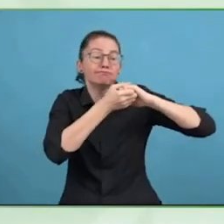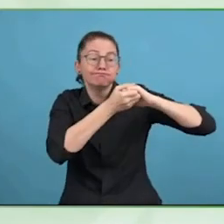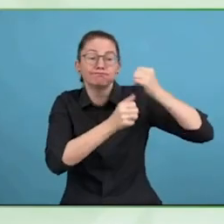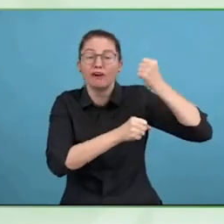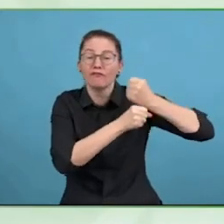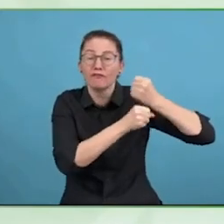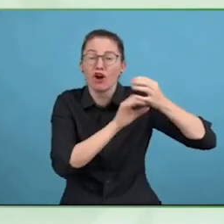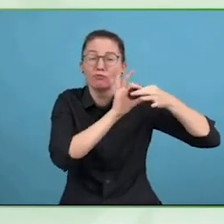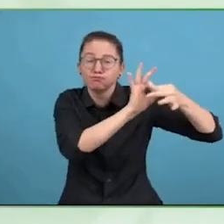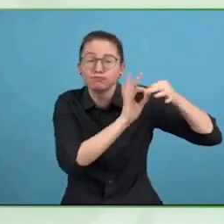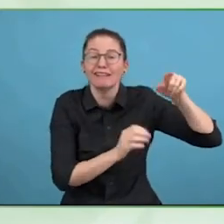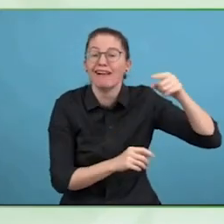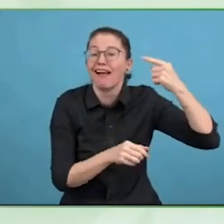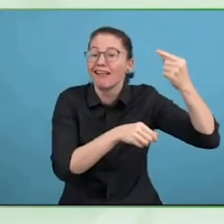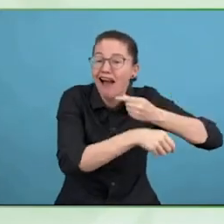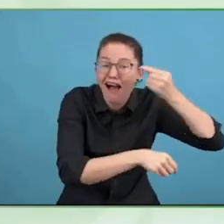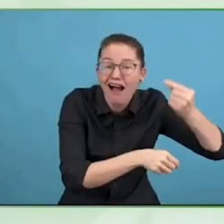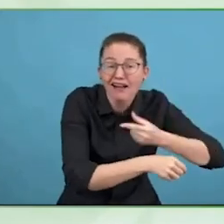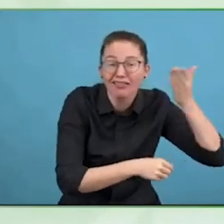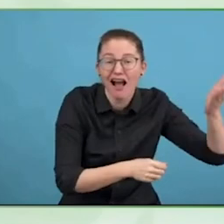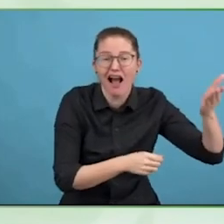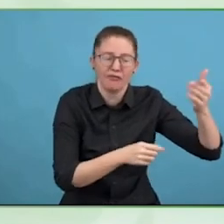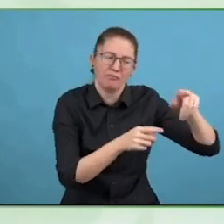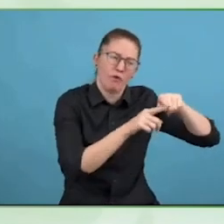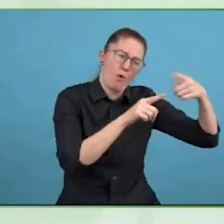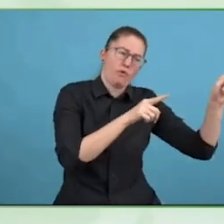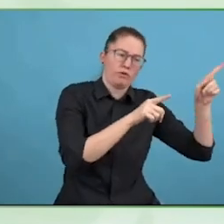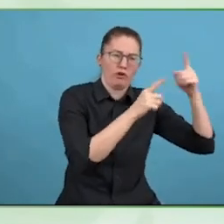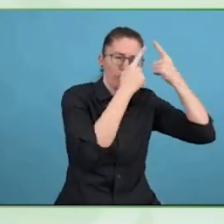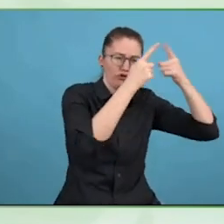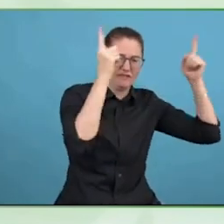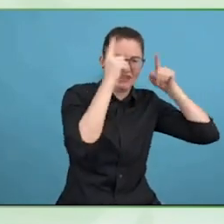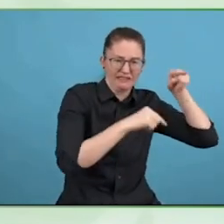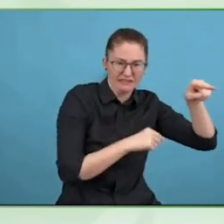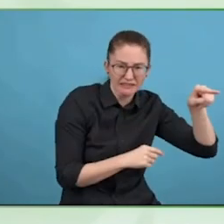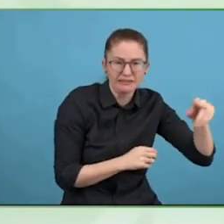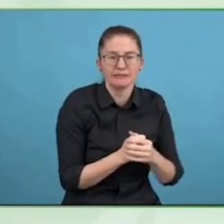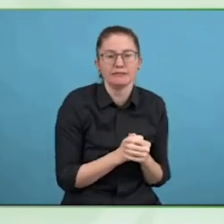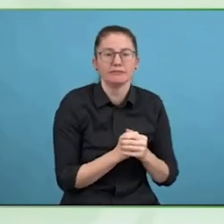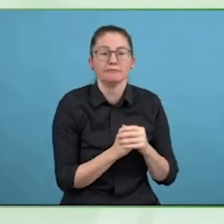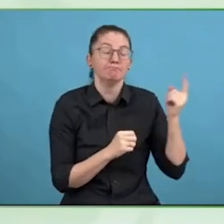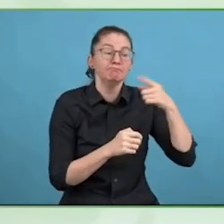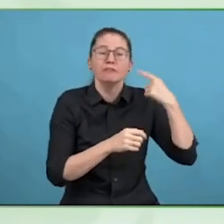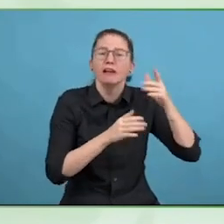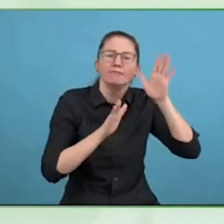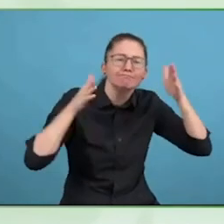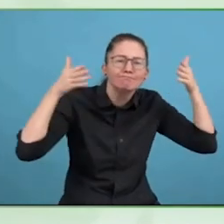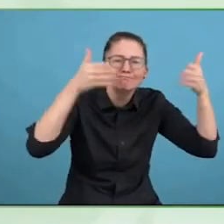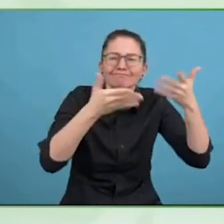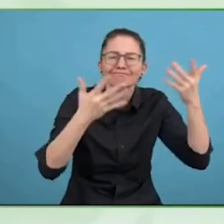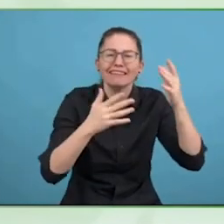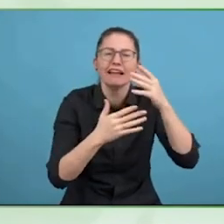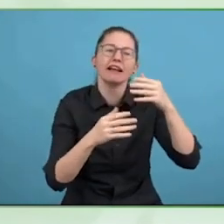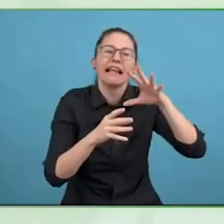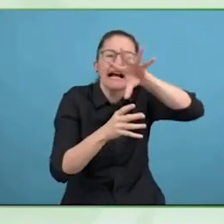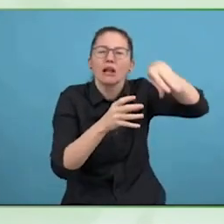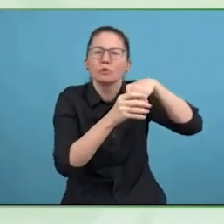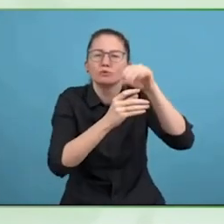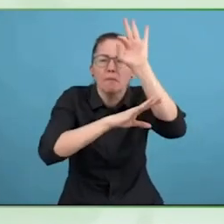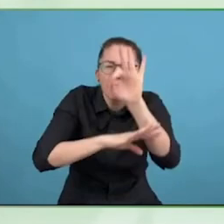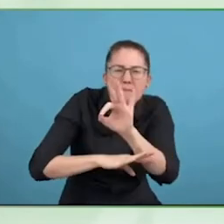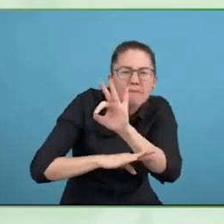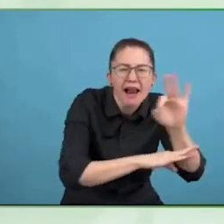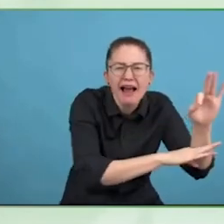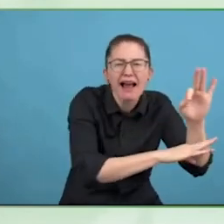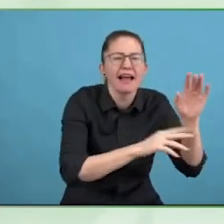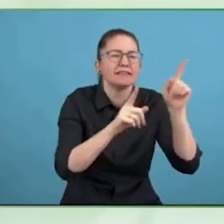in Ghana, supported by us, to develop tools and instruments for local inclusive planning mechanisms. Yes.